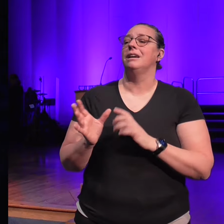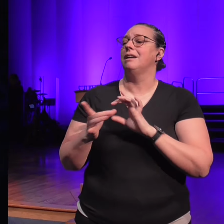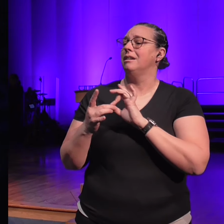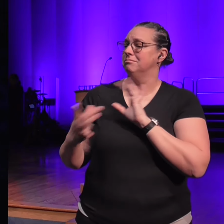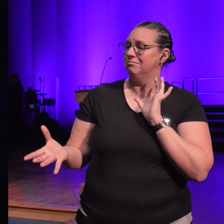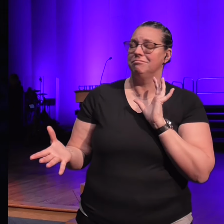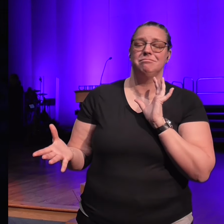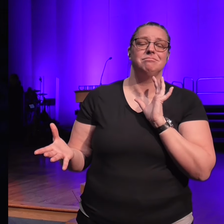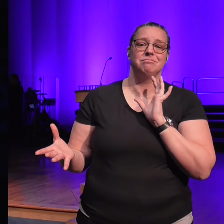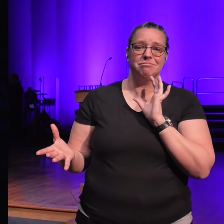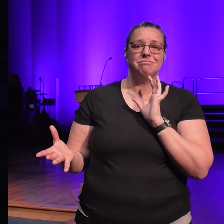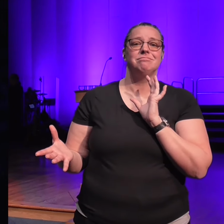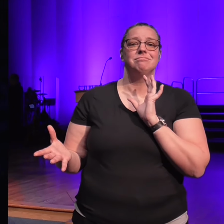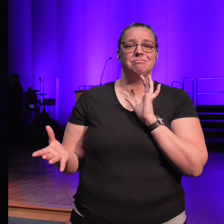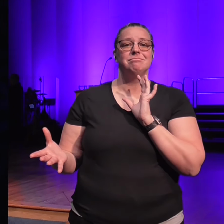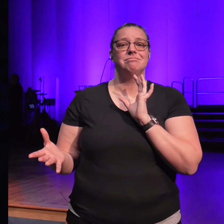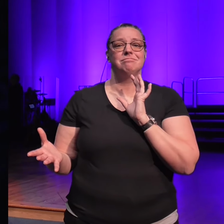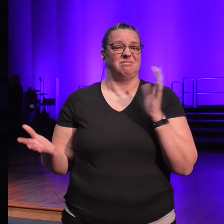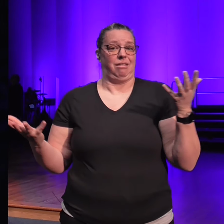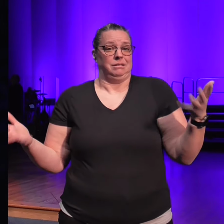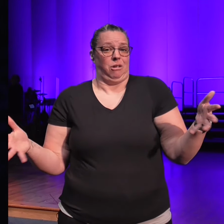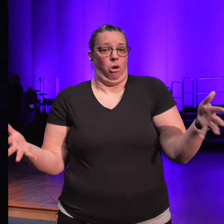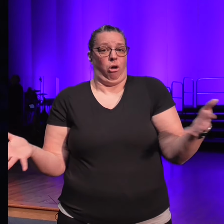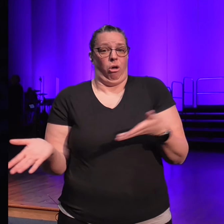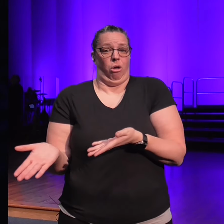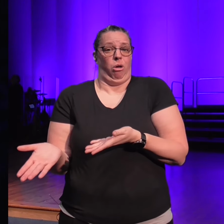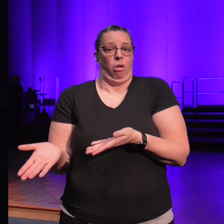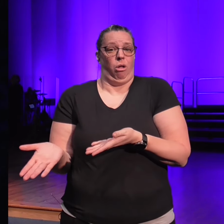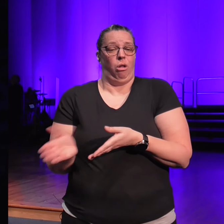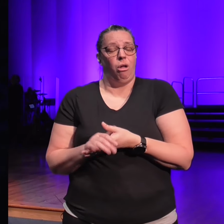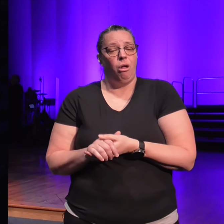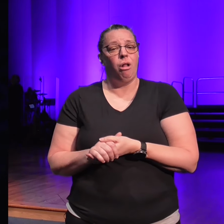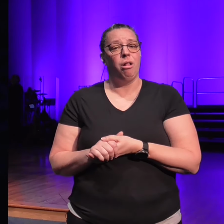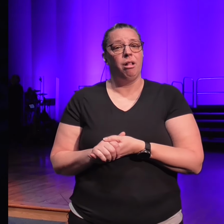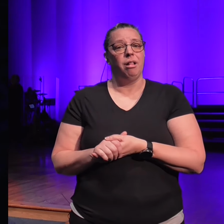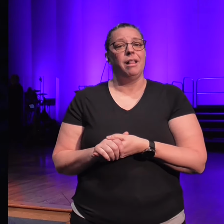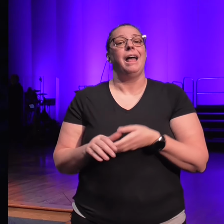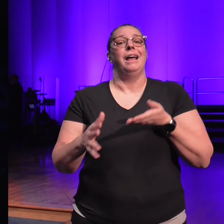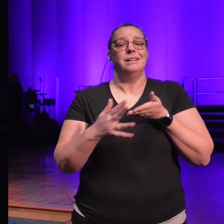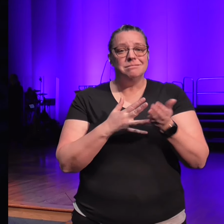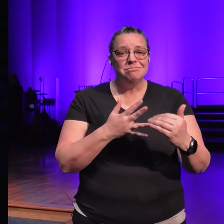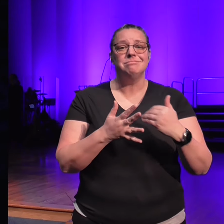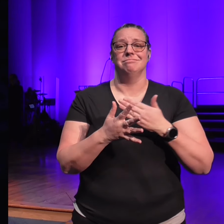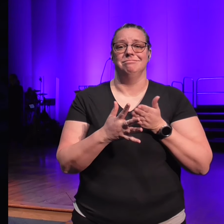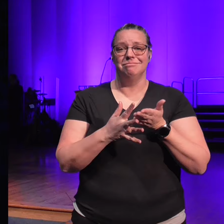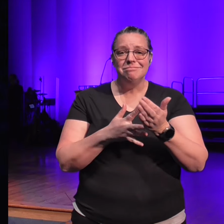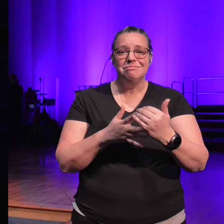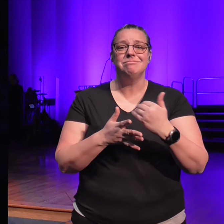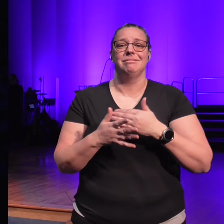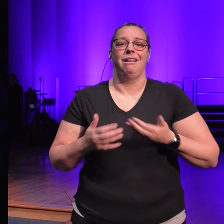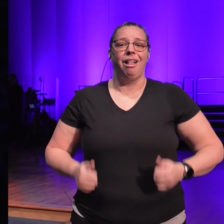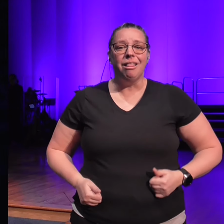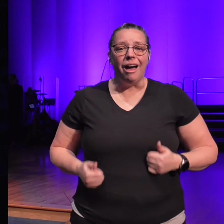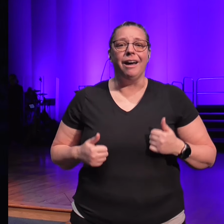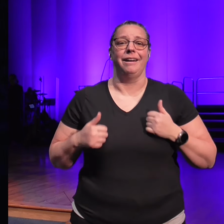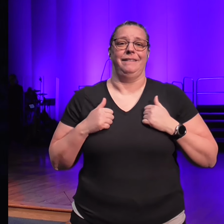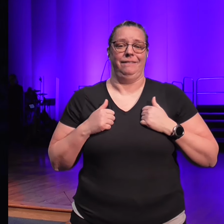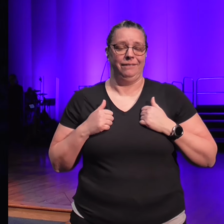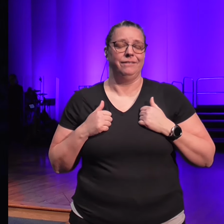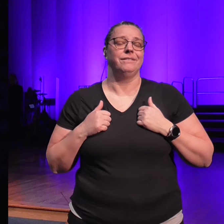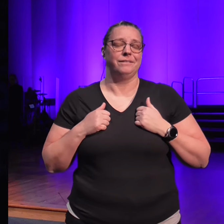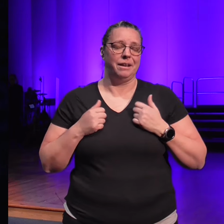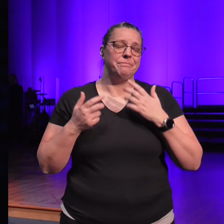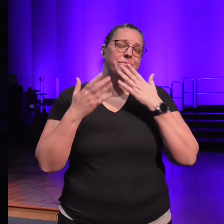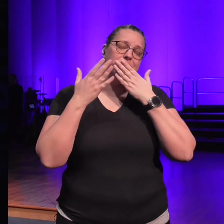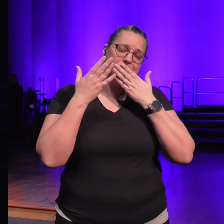that. For that's all there is. For it's in and through all of life. And I give